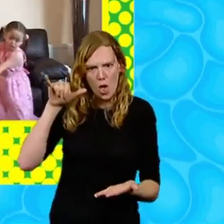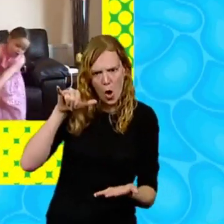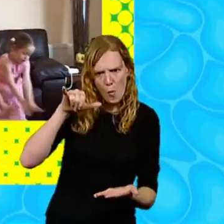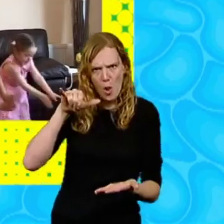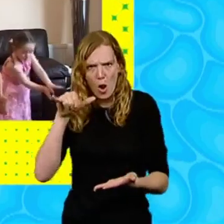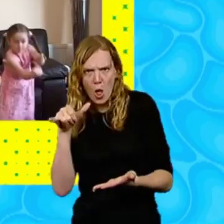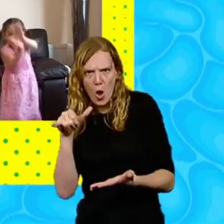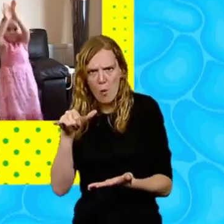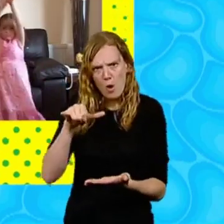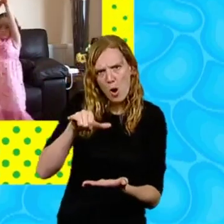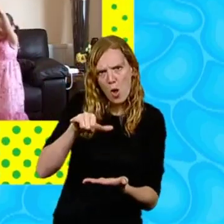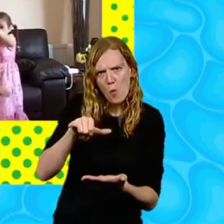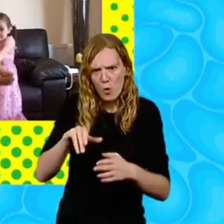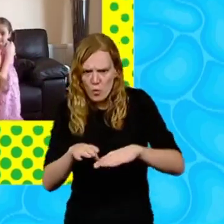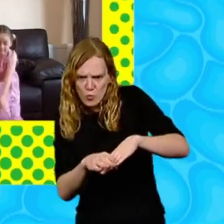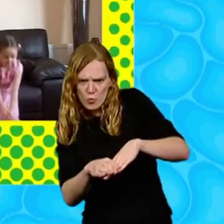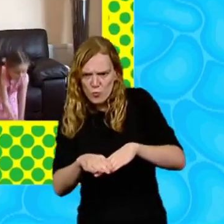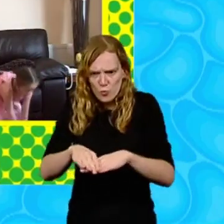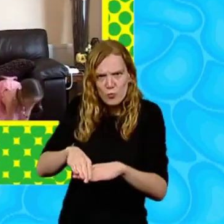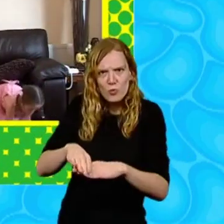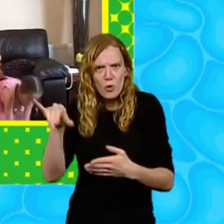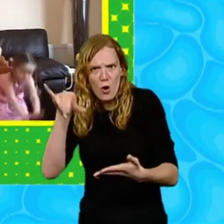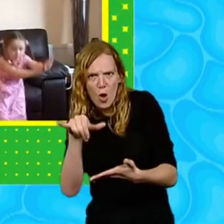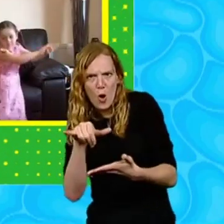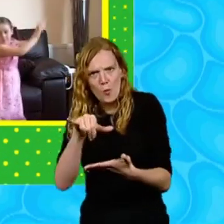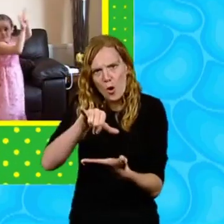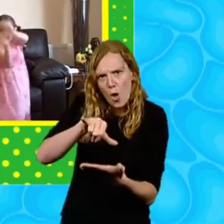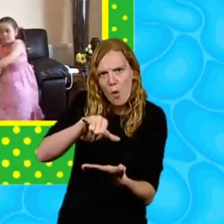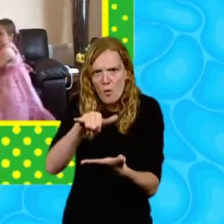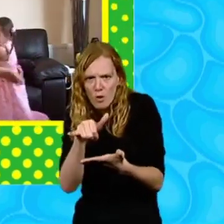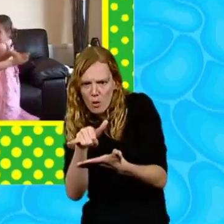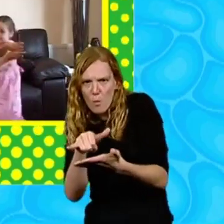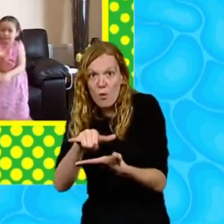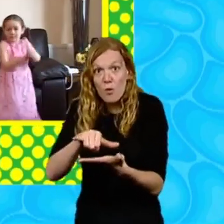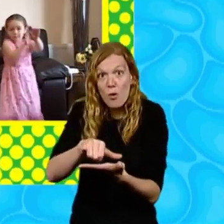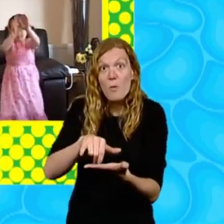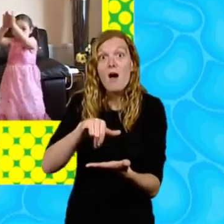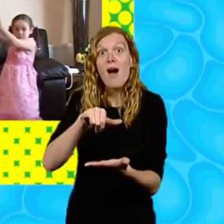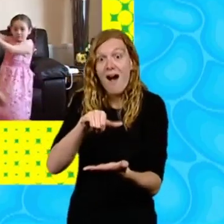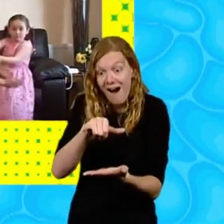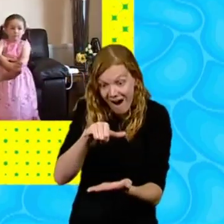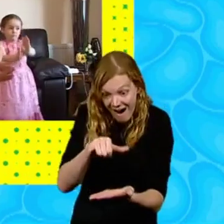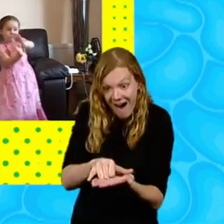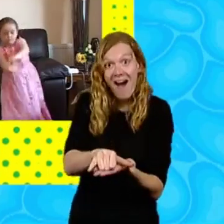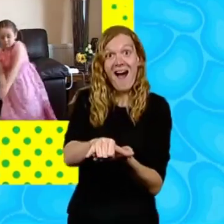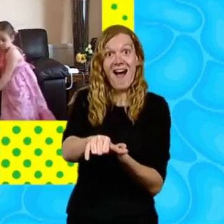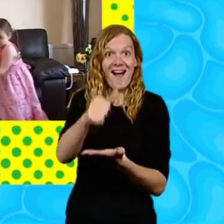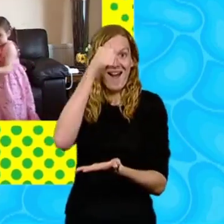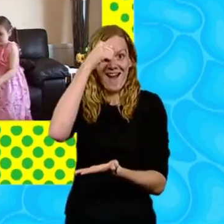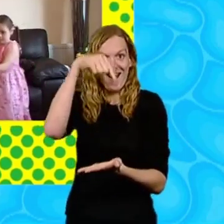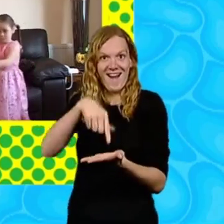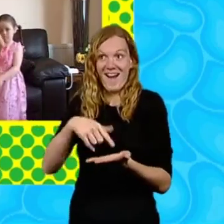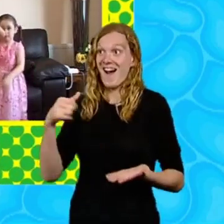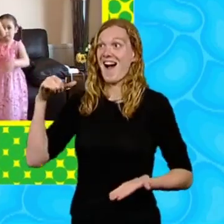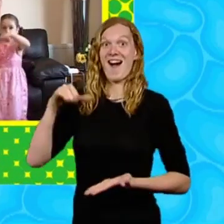low, low, low, buzz the ground below. 'Cause flying's what we know